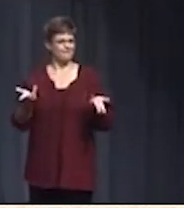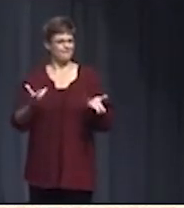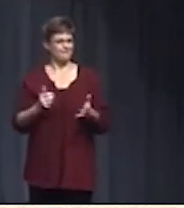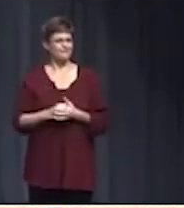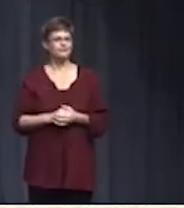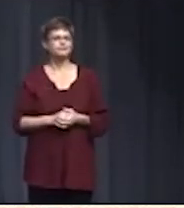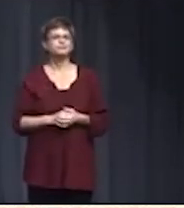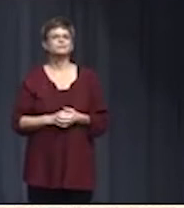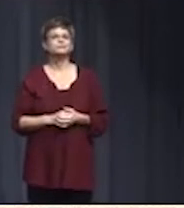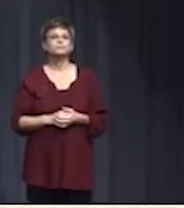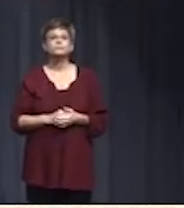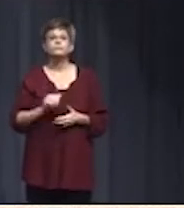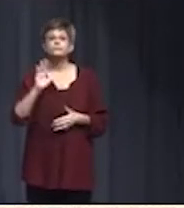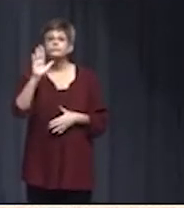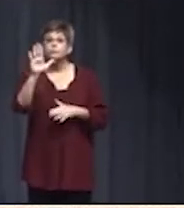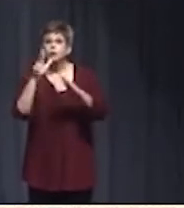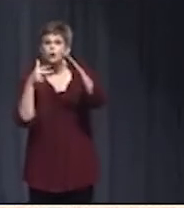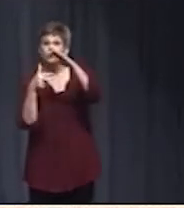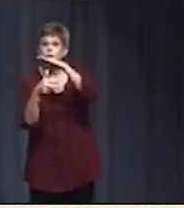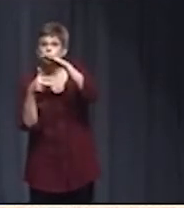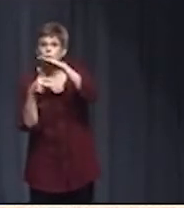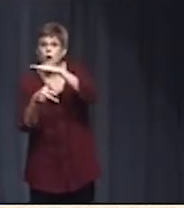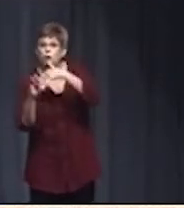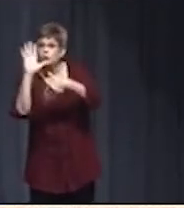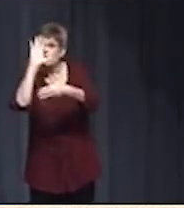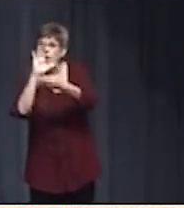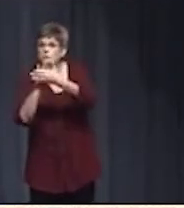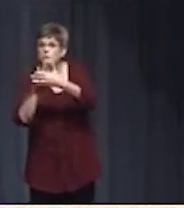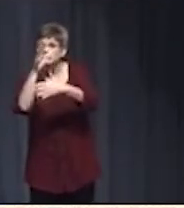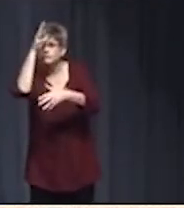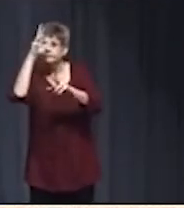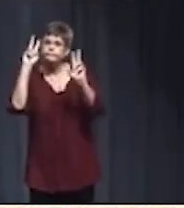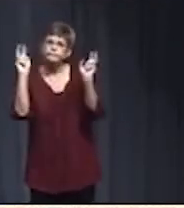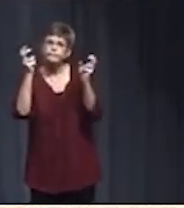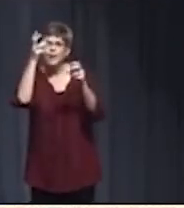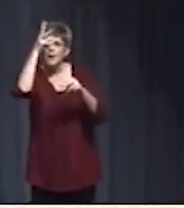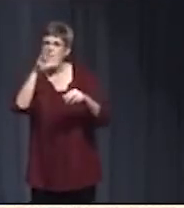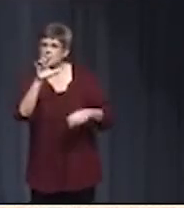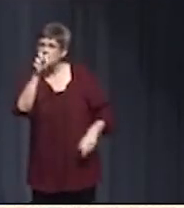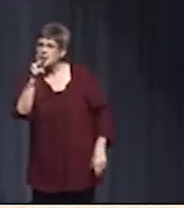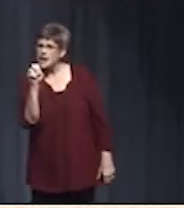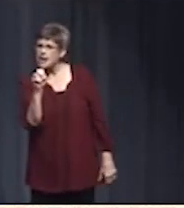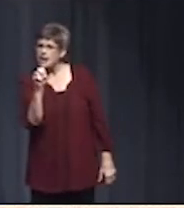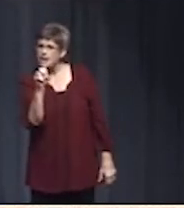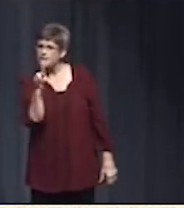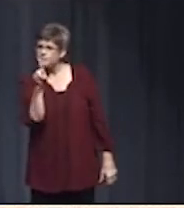So, is your garage your husband's man cave? Think about it.